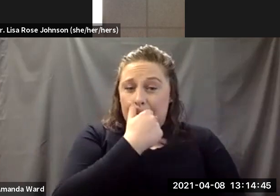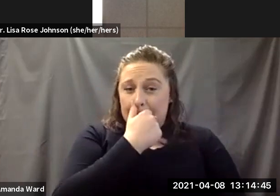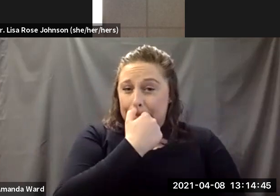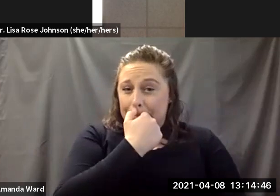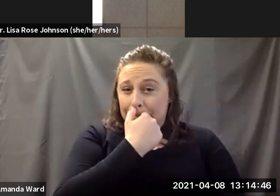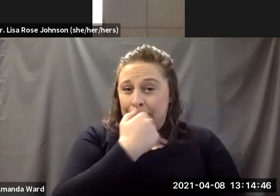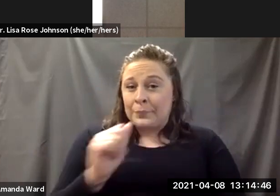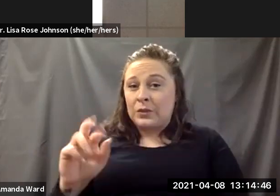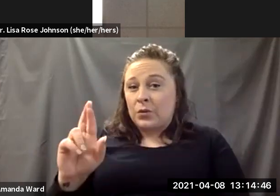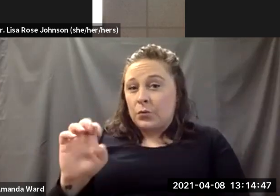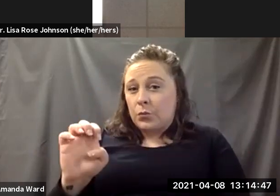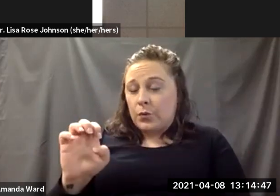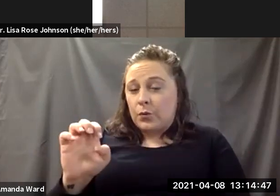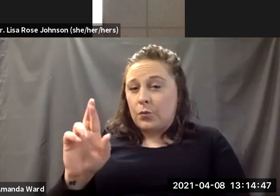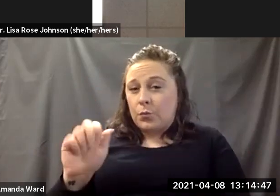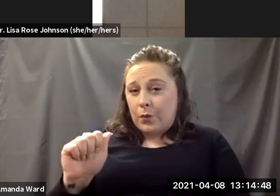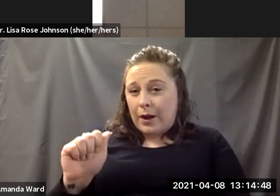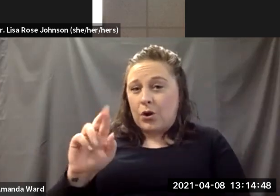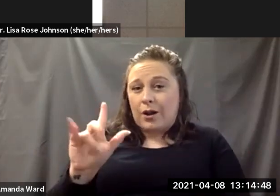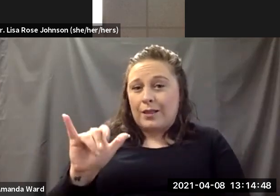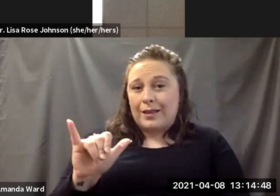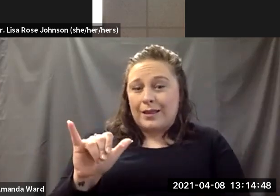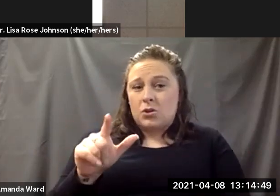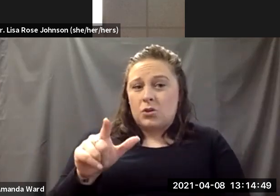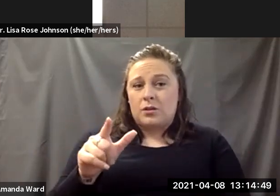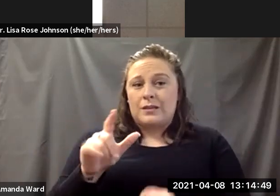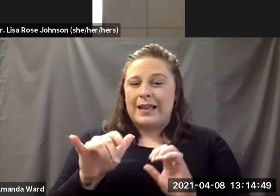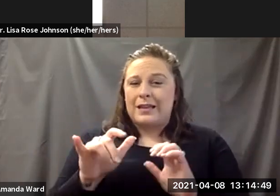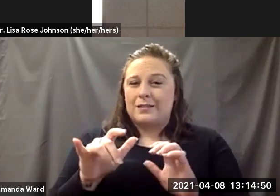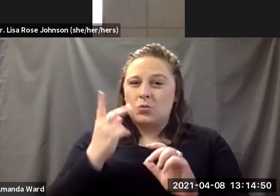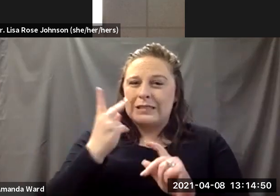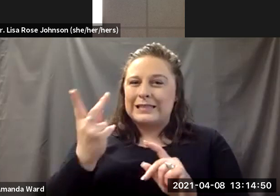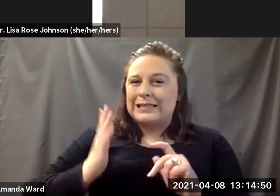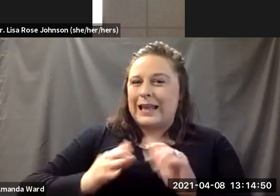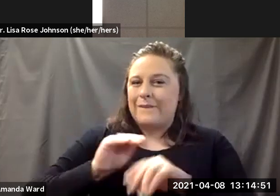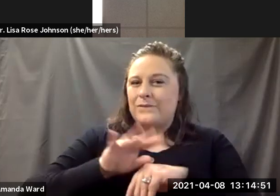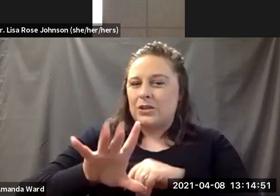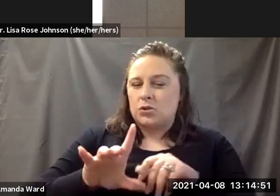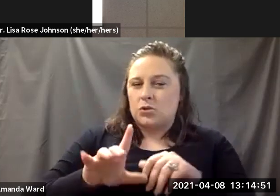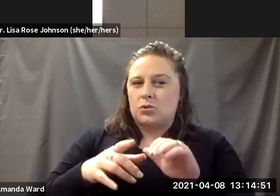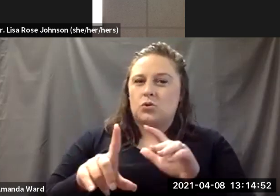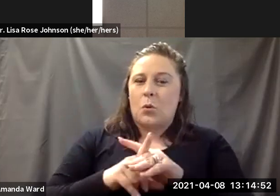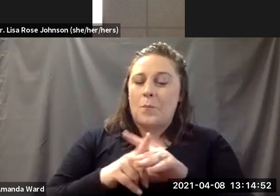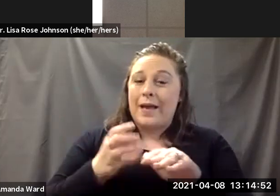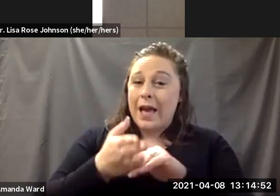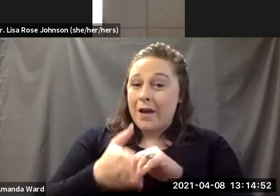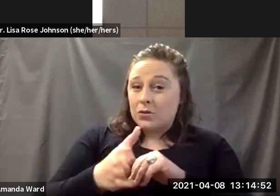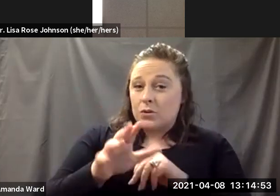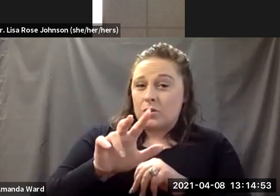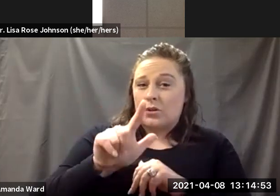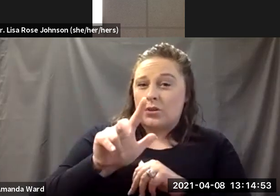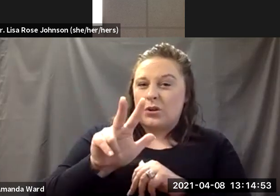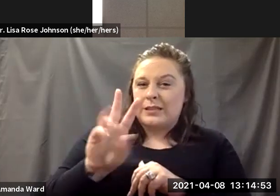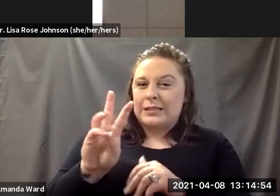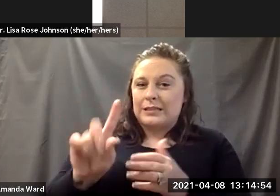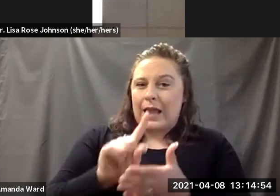very rarely do you see side effects that show up after those first 24, 36 hours. But when they do, they're